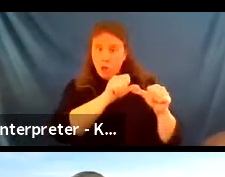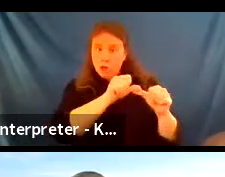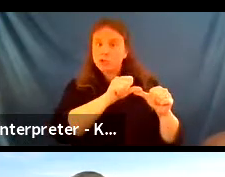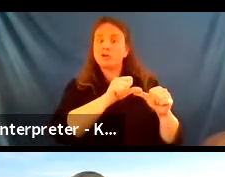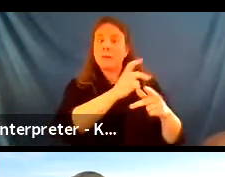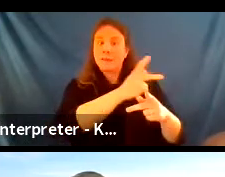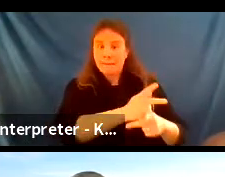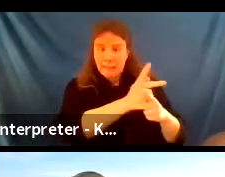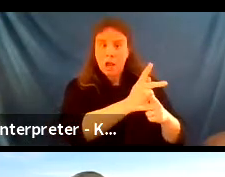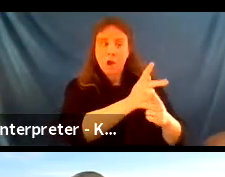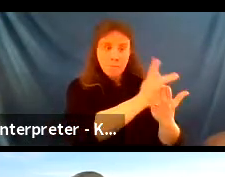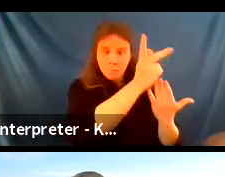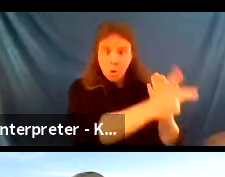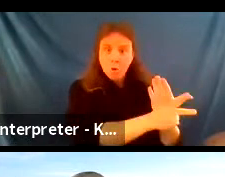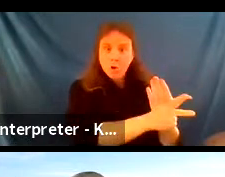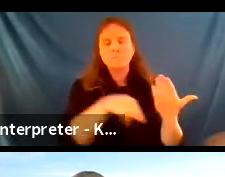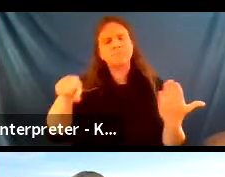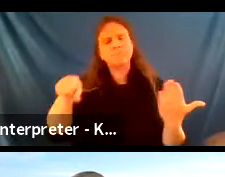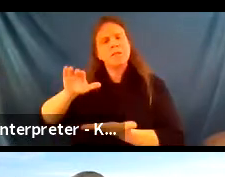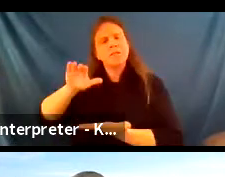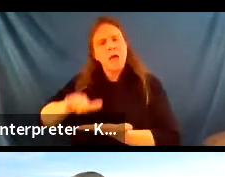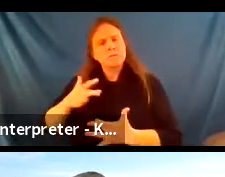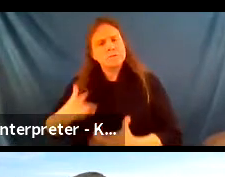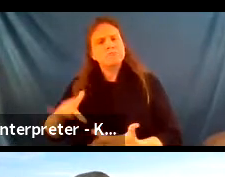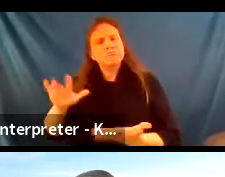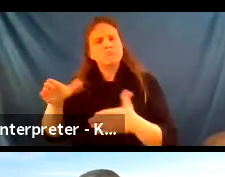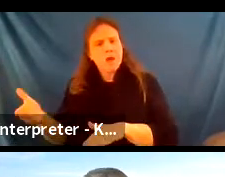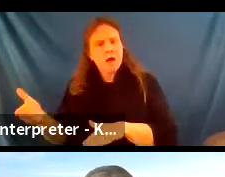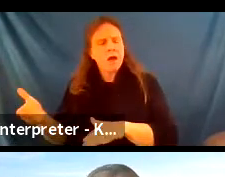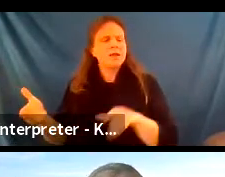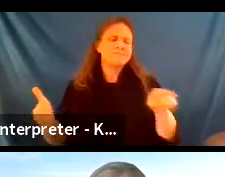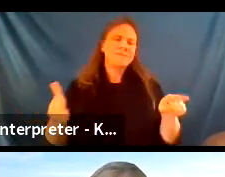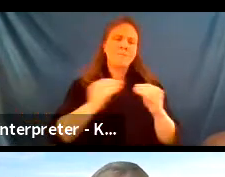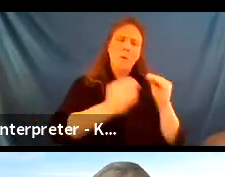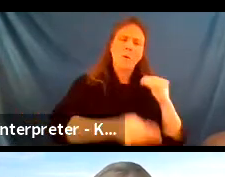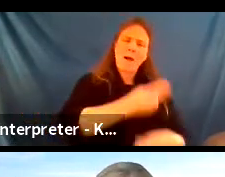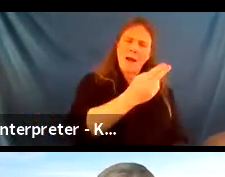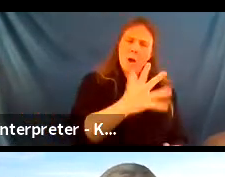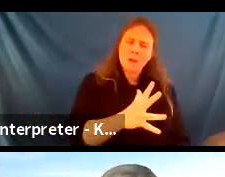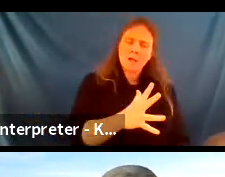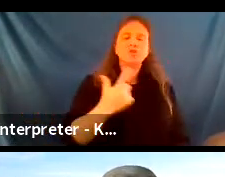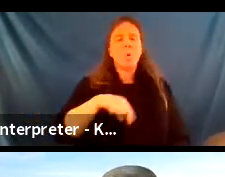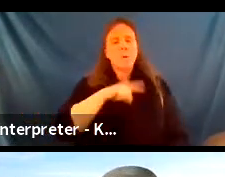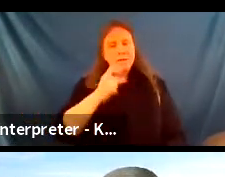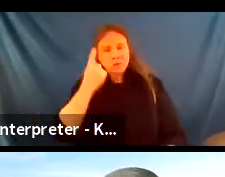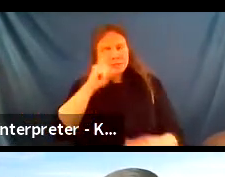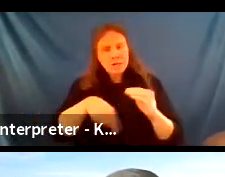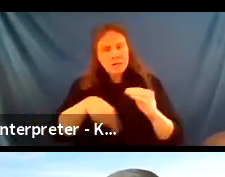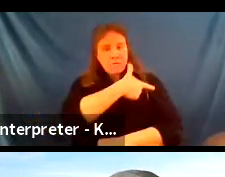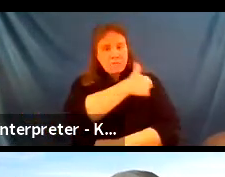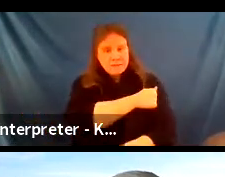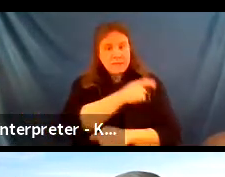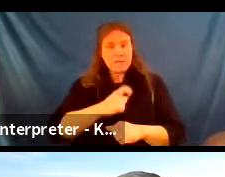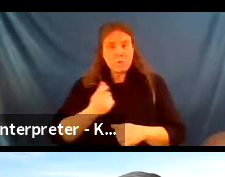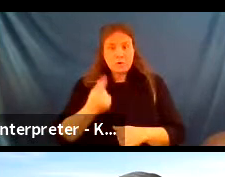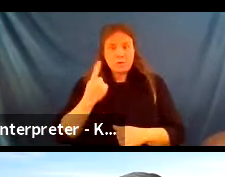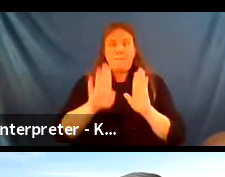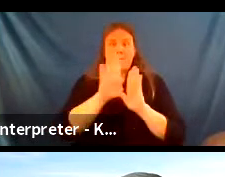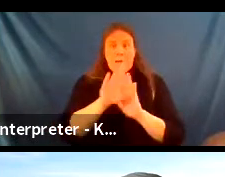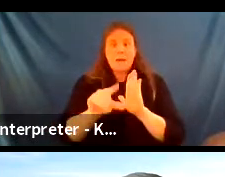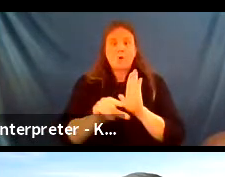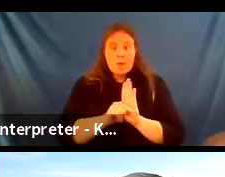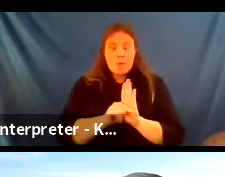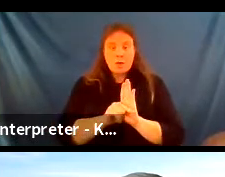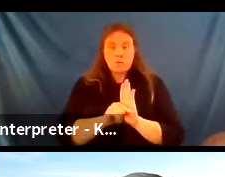remember about vaccine safety is that we are going to have to better articulate and understand what the background rates of both disease